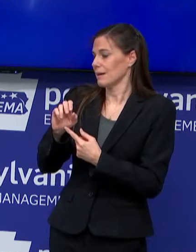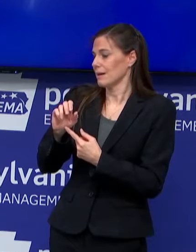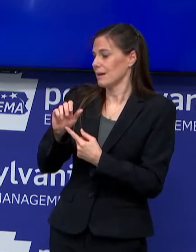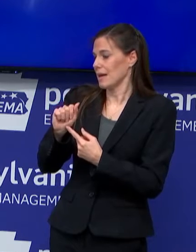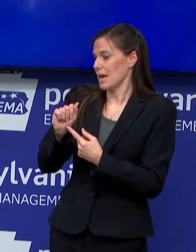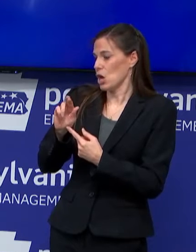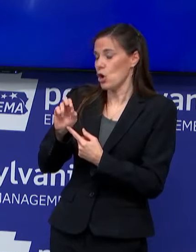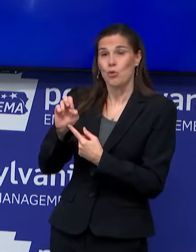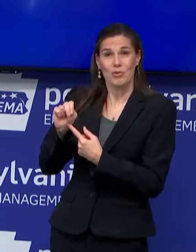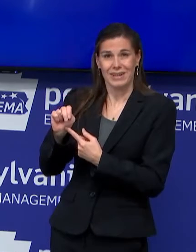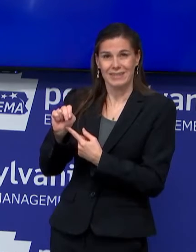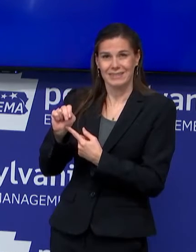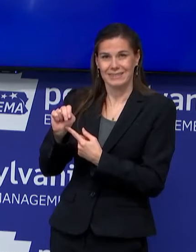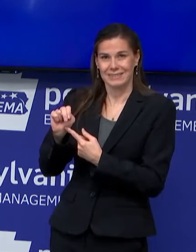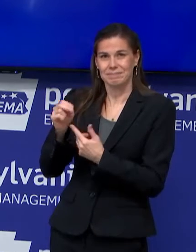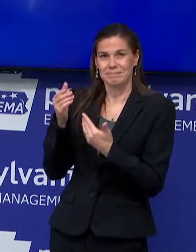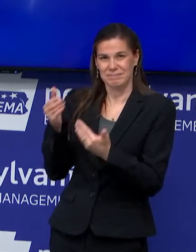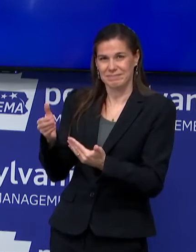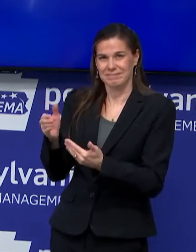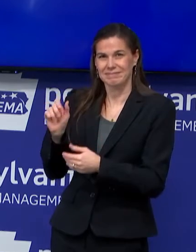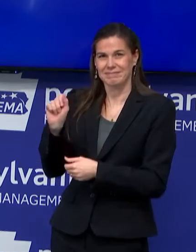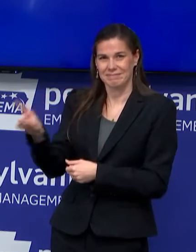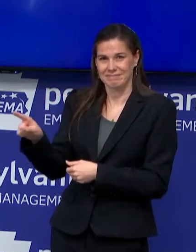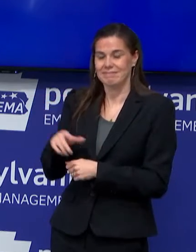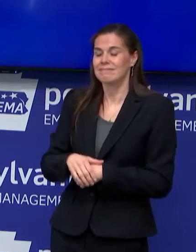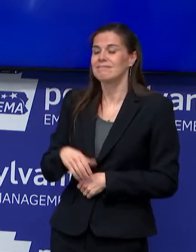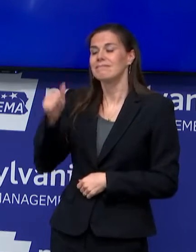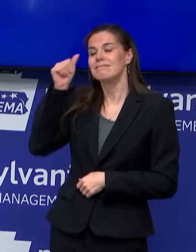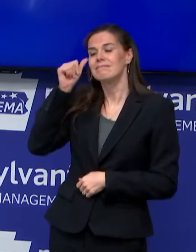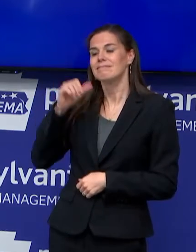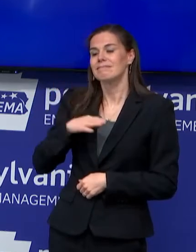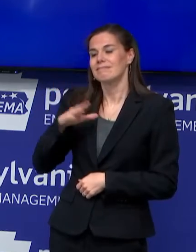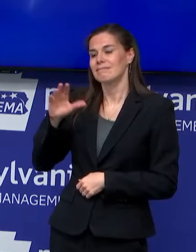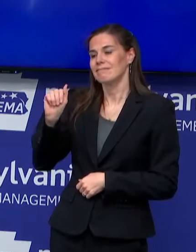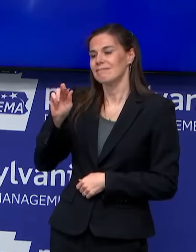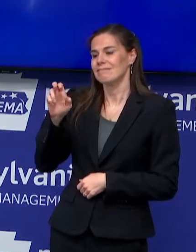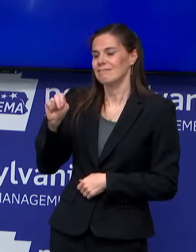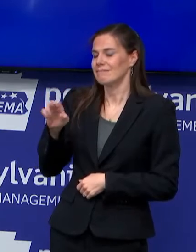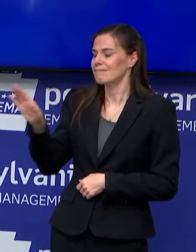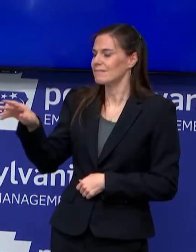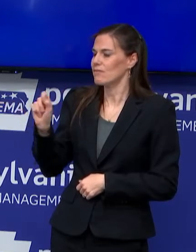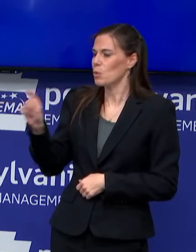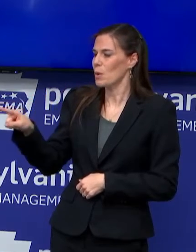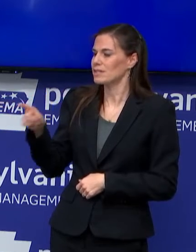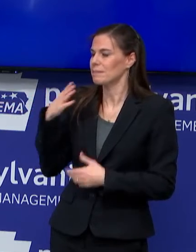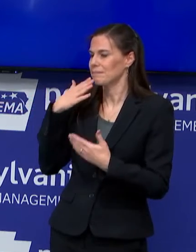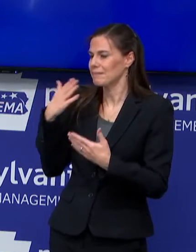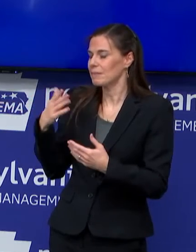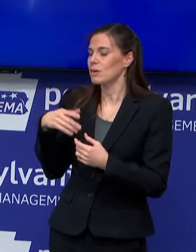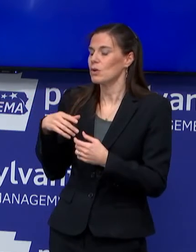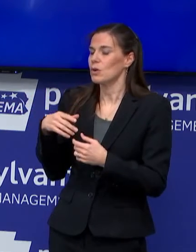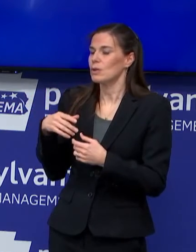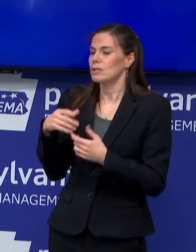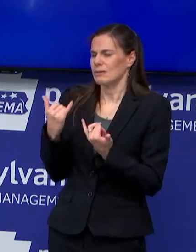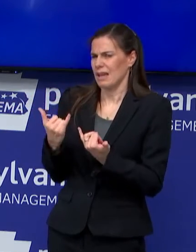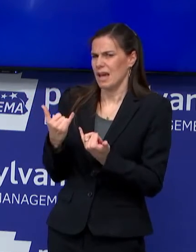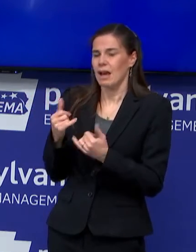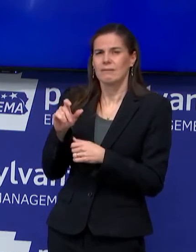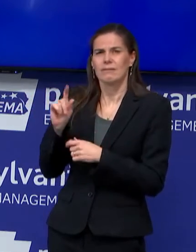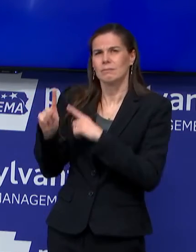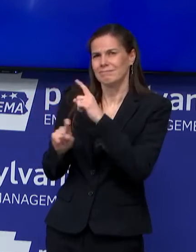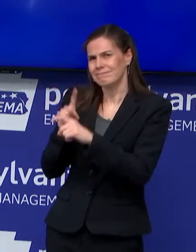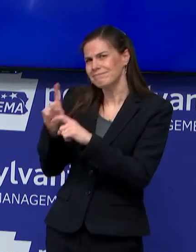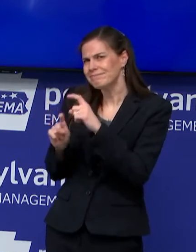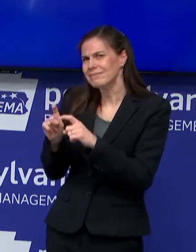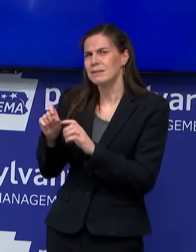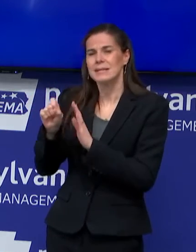Hi, Lindsay. Thanks for taking the time. I did have a couple questions. This has been brought up plenty of times before, but obviously the state has at this point declined to create